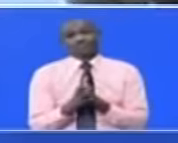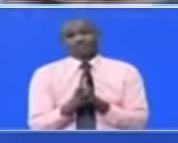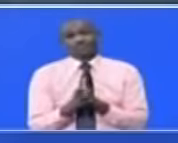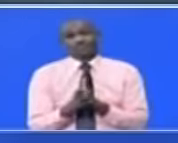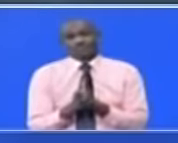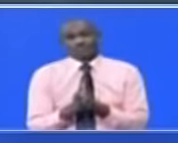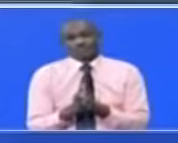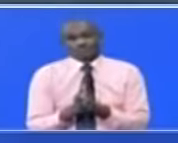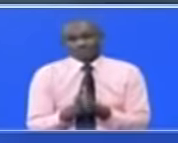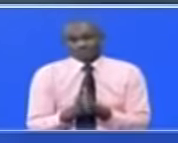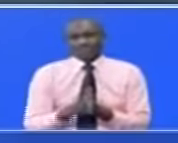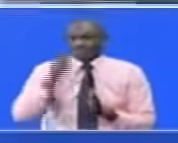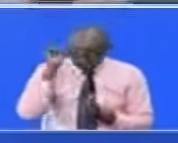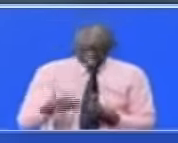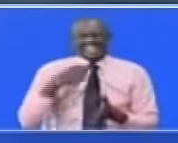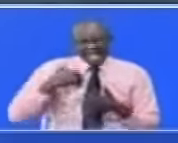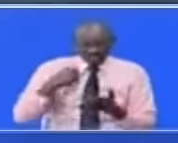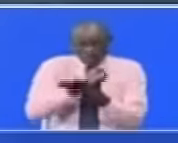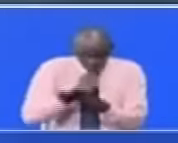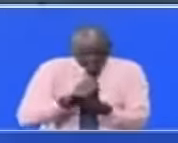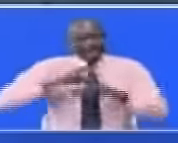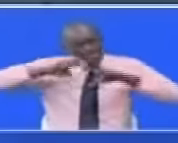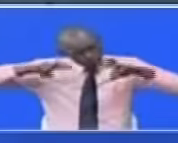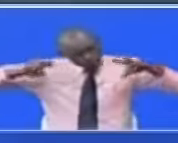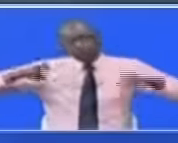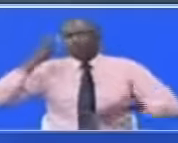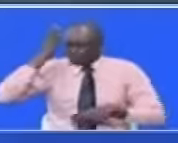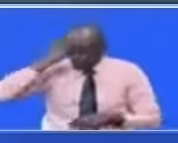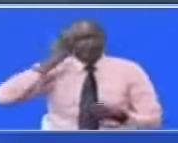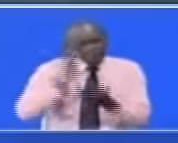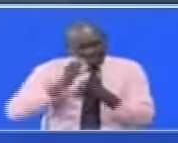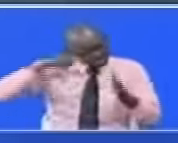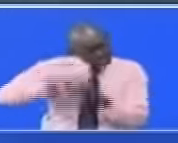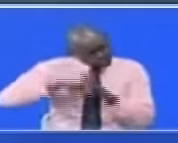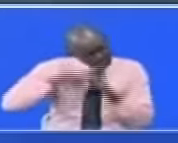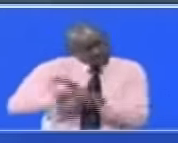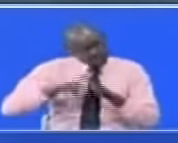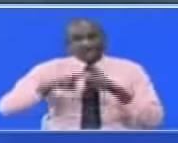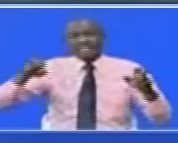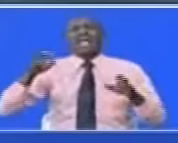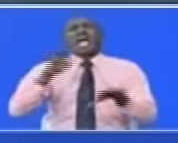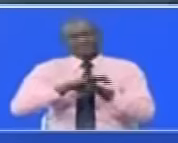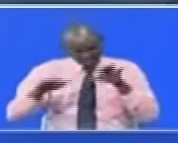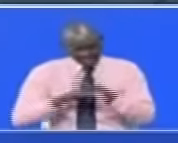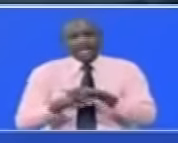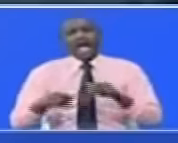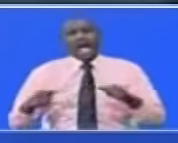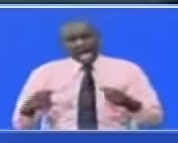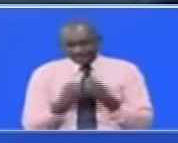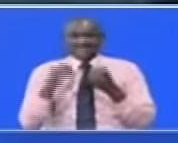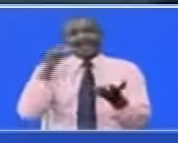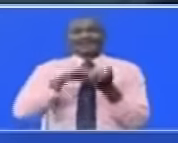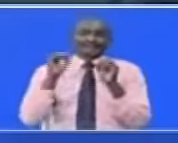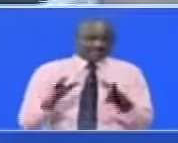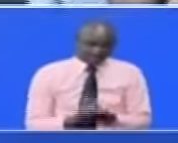must be forensic audit, and they must carry out that thoroughly to ensure that nothing of the sort leaks from the